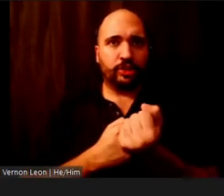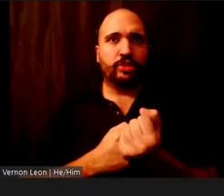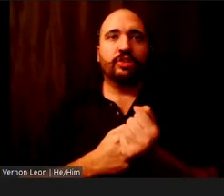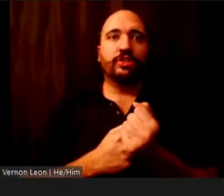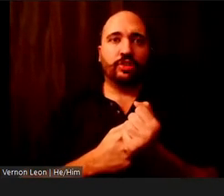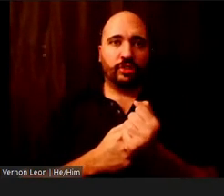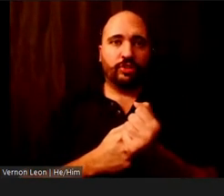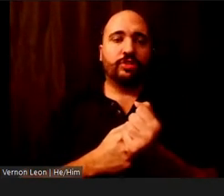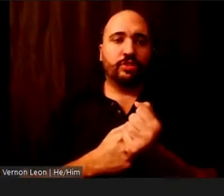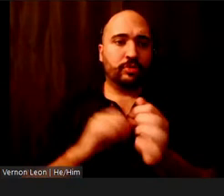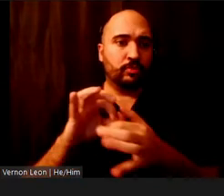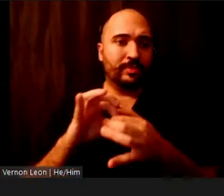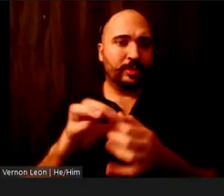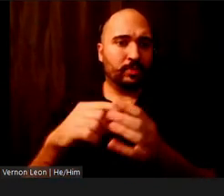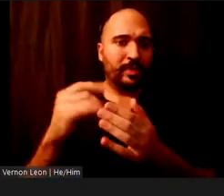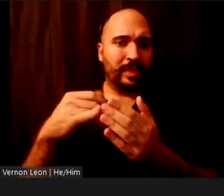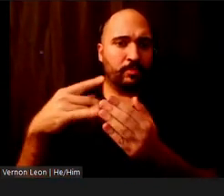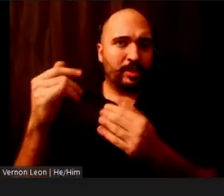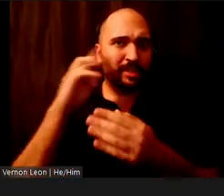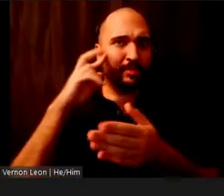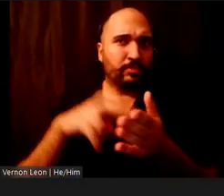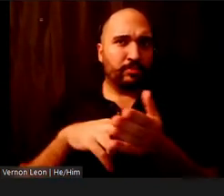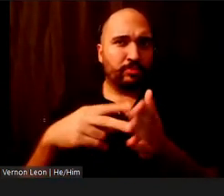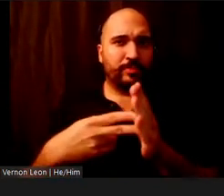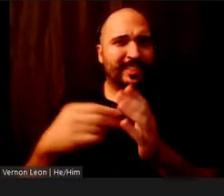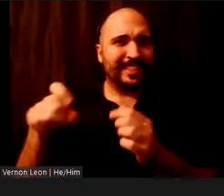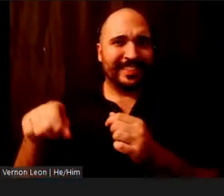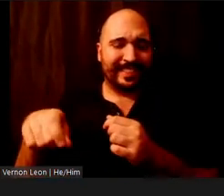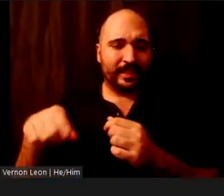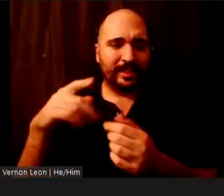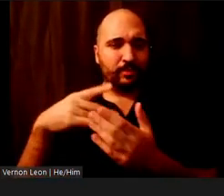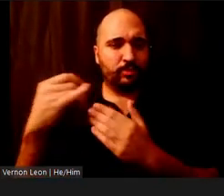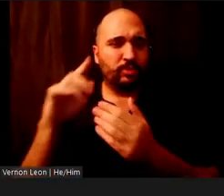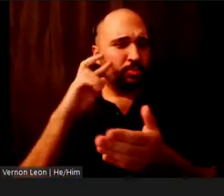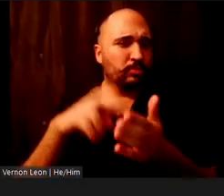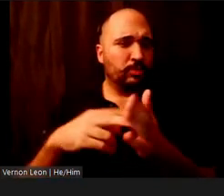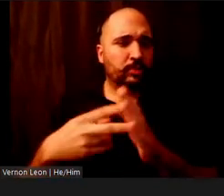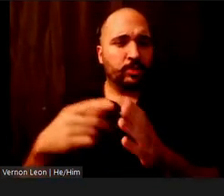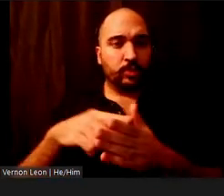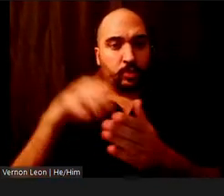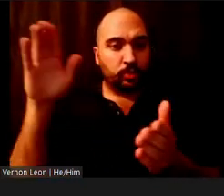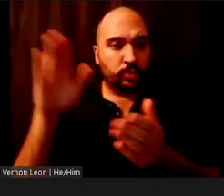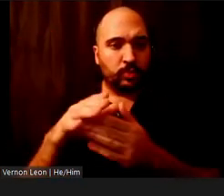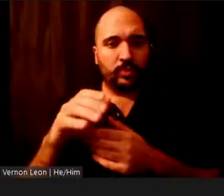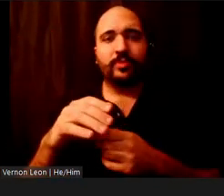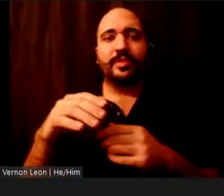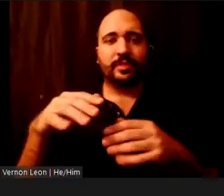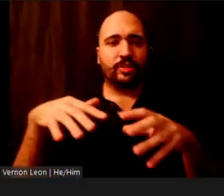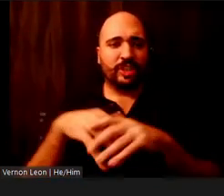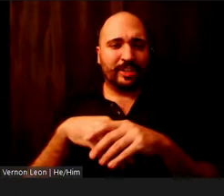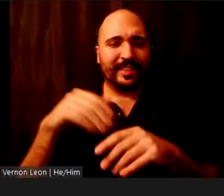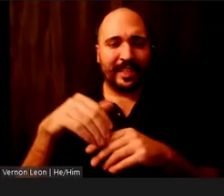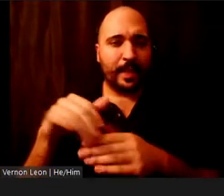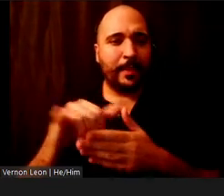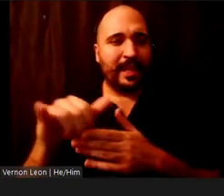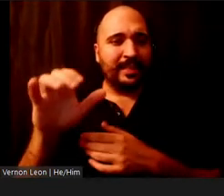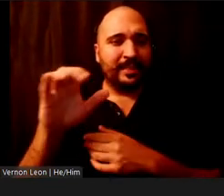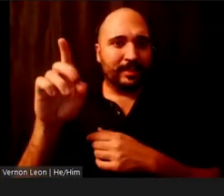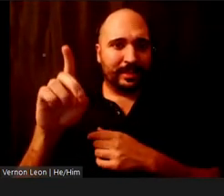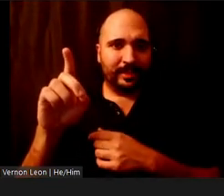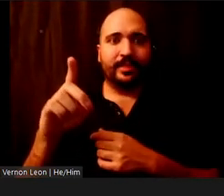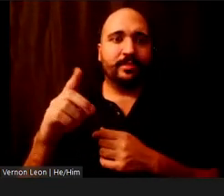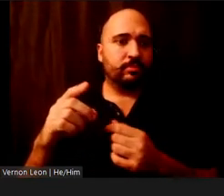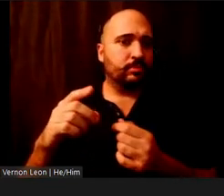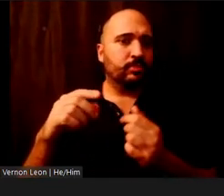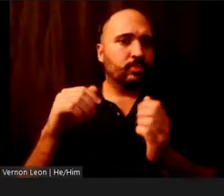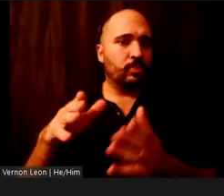With respect to the project purpose and need, the project purpose is to reduce traffic congestion in the Manhattan Central Business District in a manner that will generate